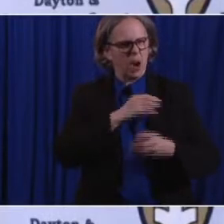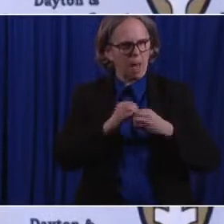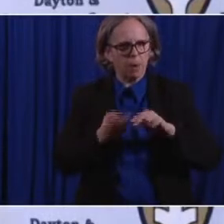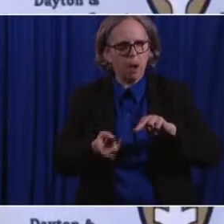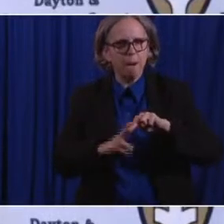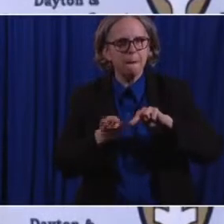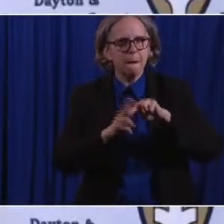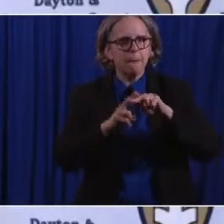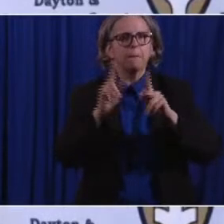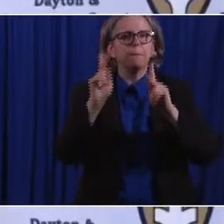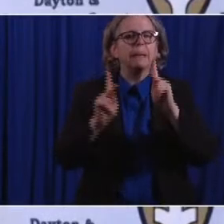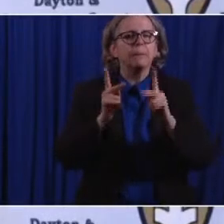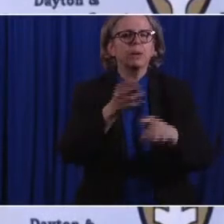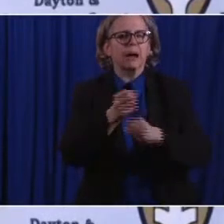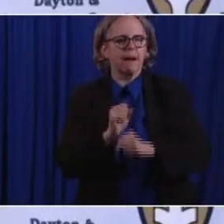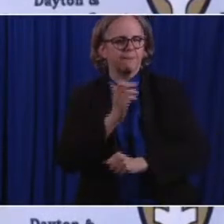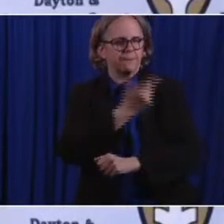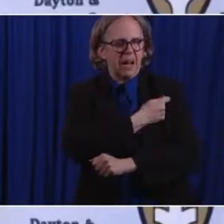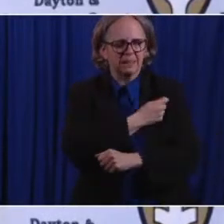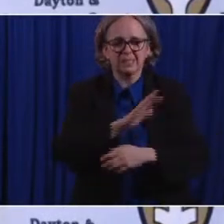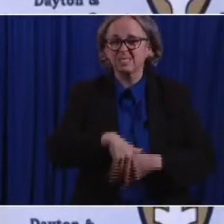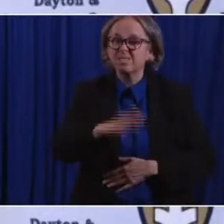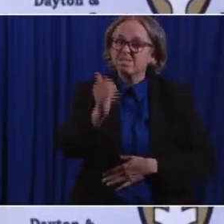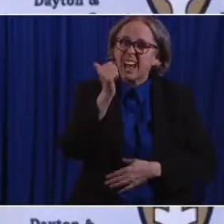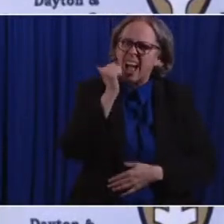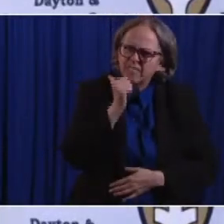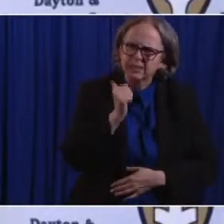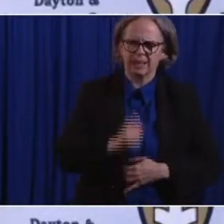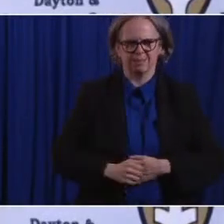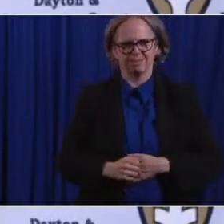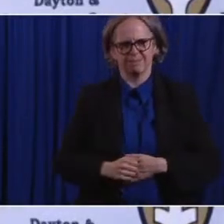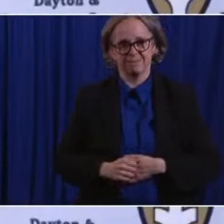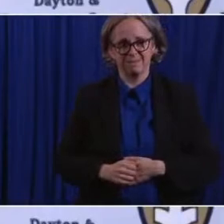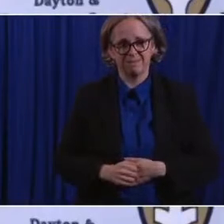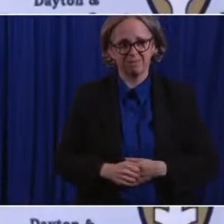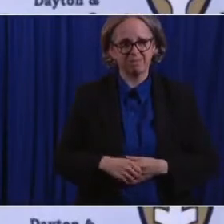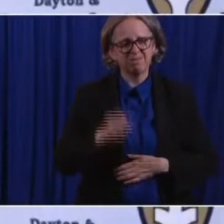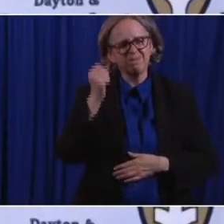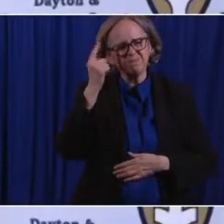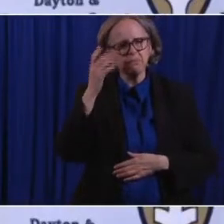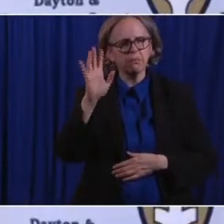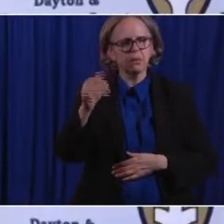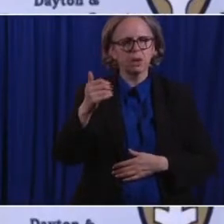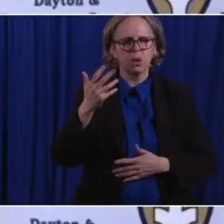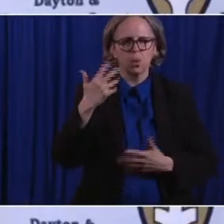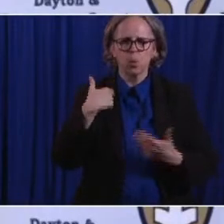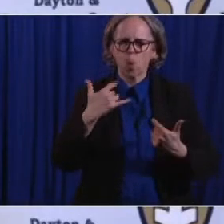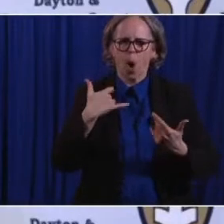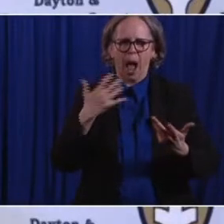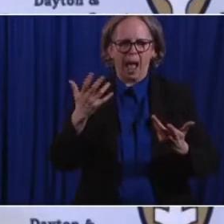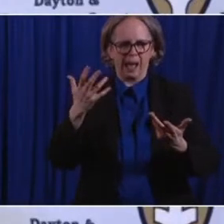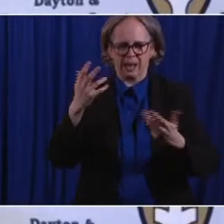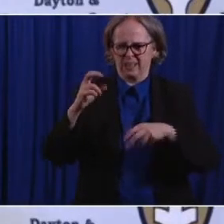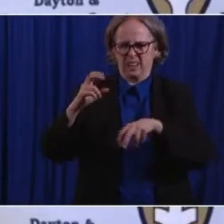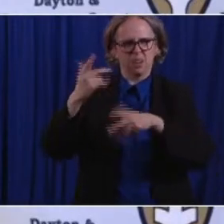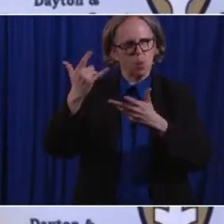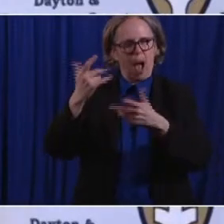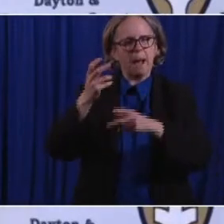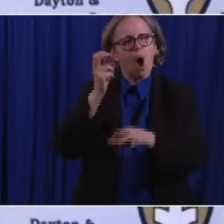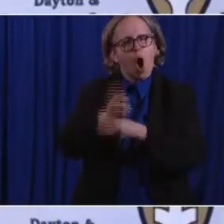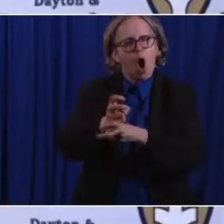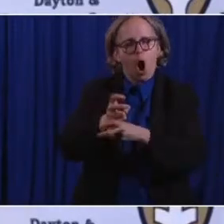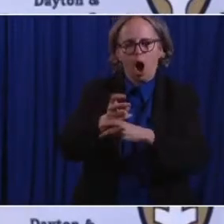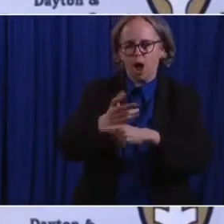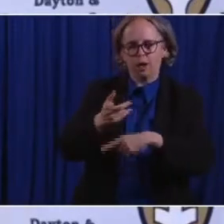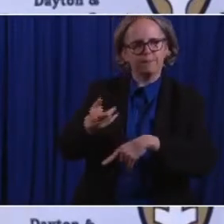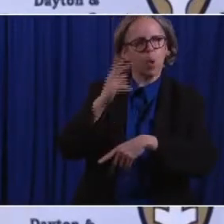day we make it harder for the vaccine, every single day we make it harder for the virus to jump from one person to another.